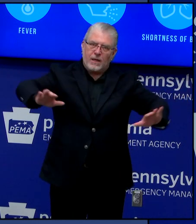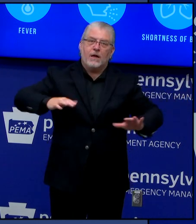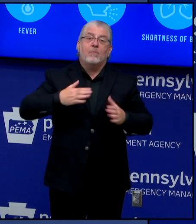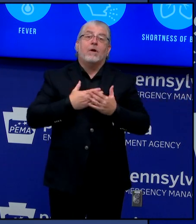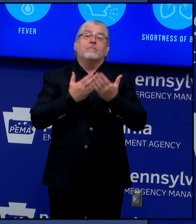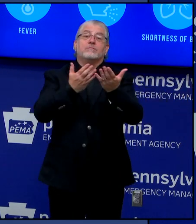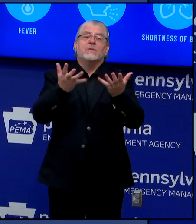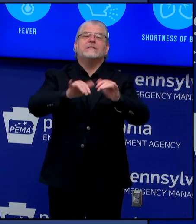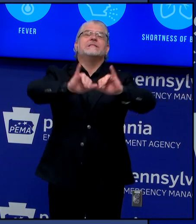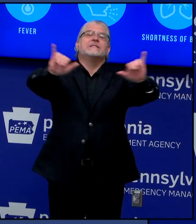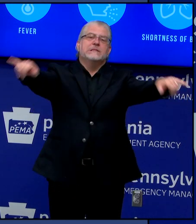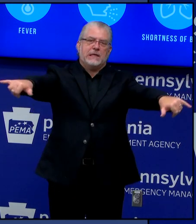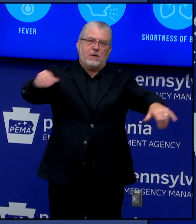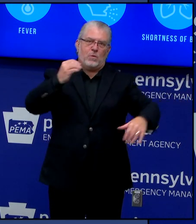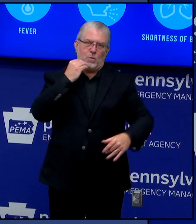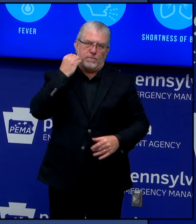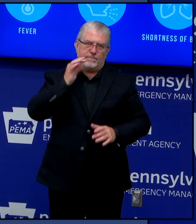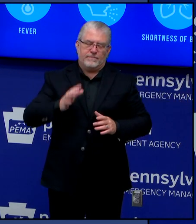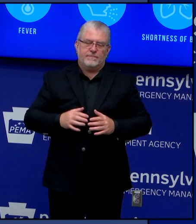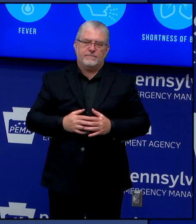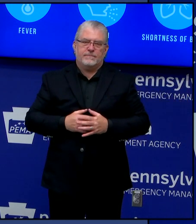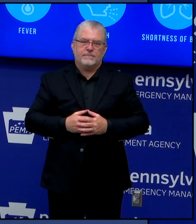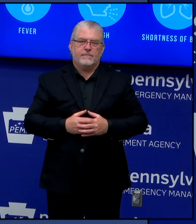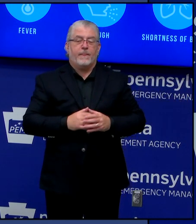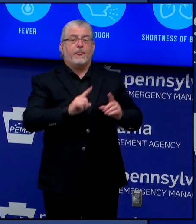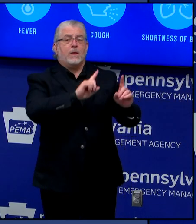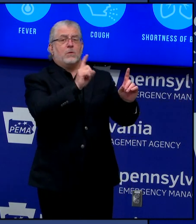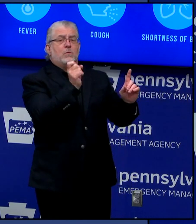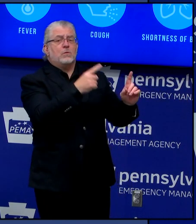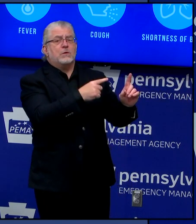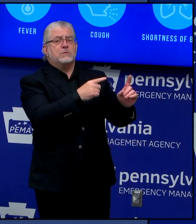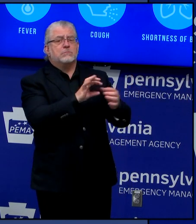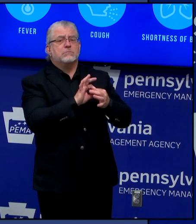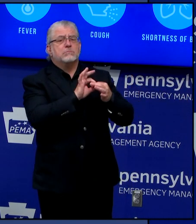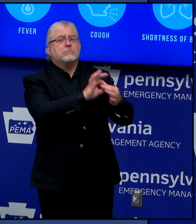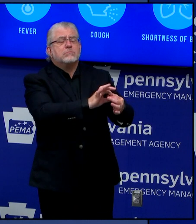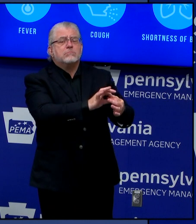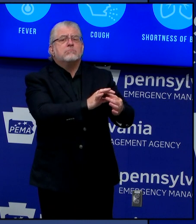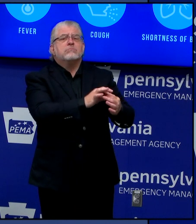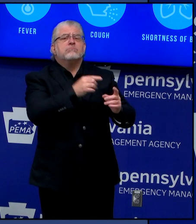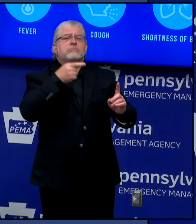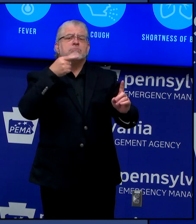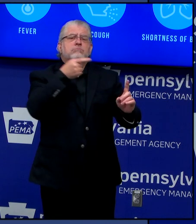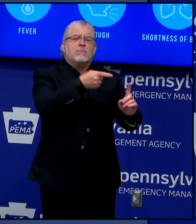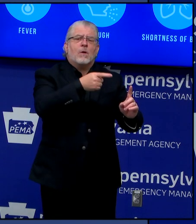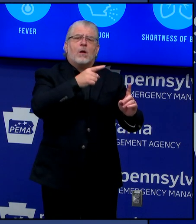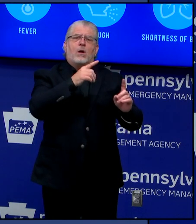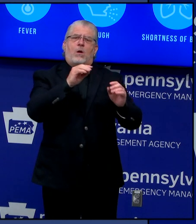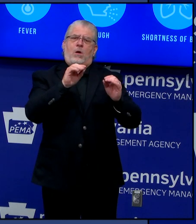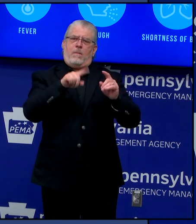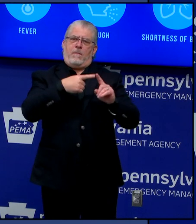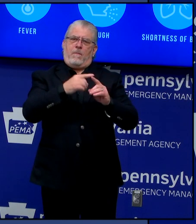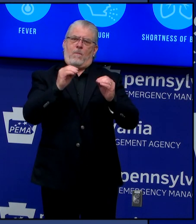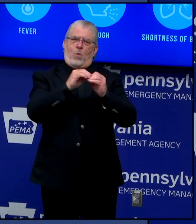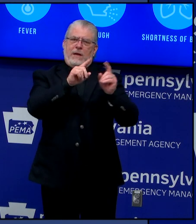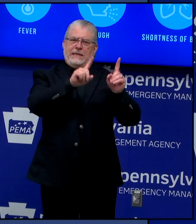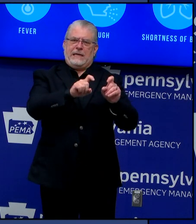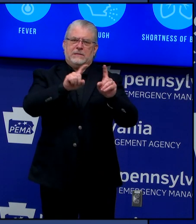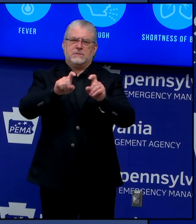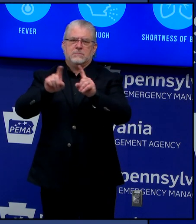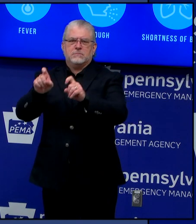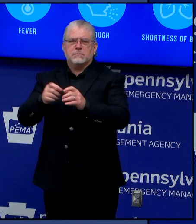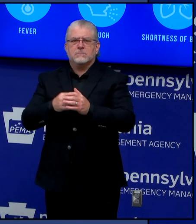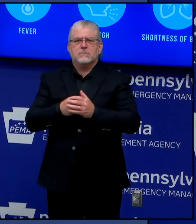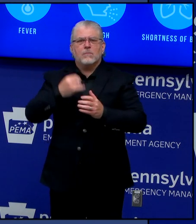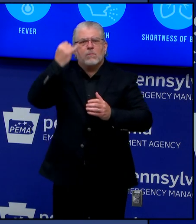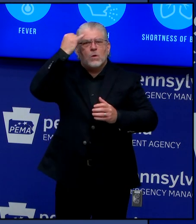From the Altoona Mirror, regarding the proposed expansion of testing, If a person is asymptomatic, how likely is it that